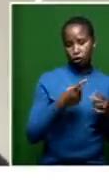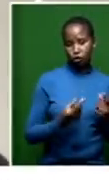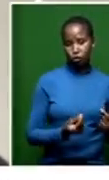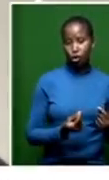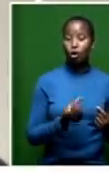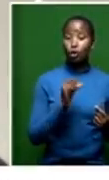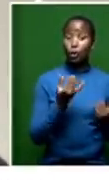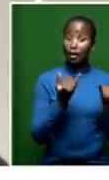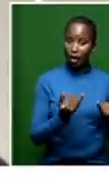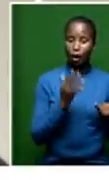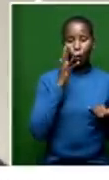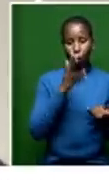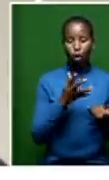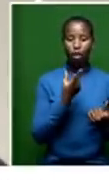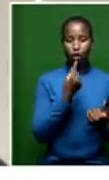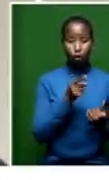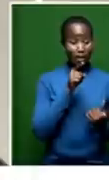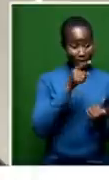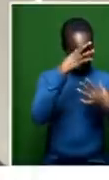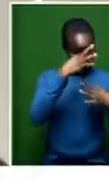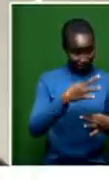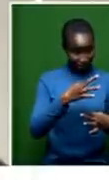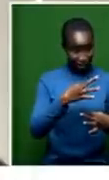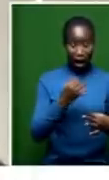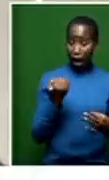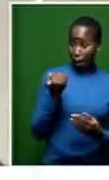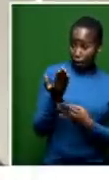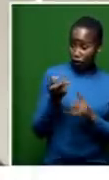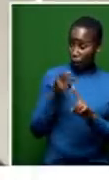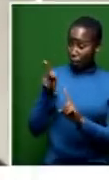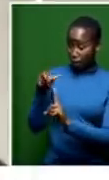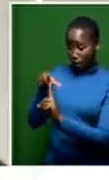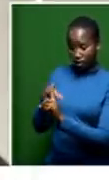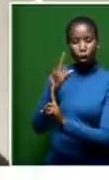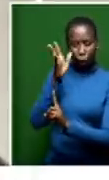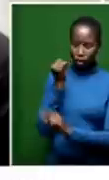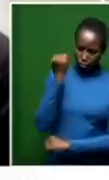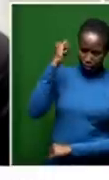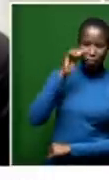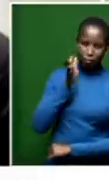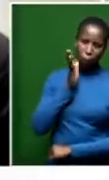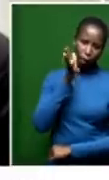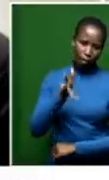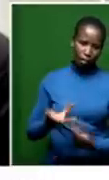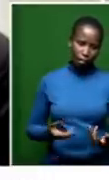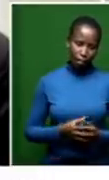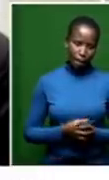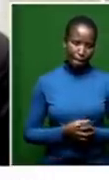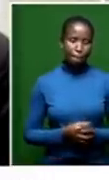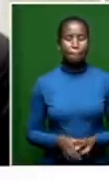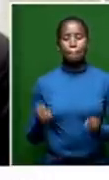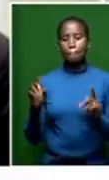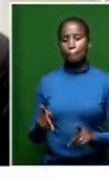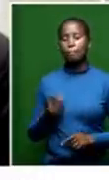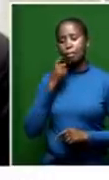going to oppose this rescission application by the Public Protector. And then, Mr. Dyantyi, I suppose